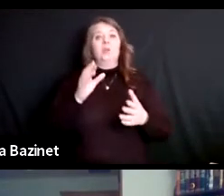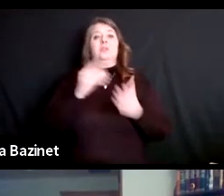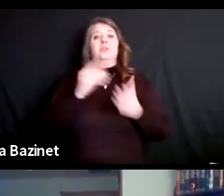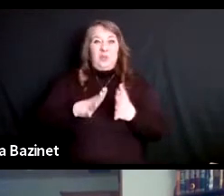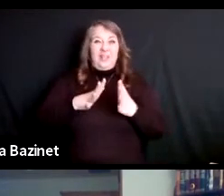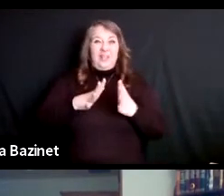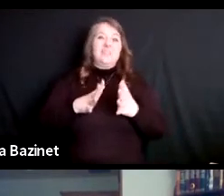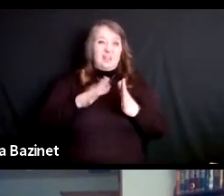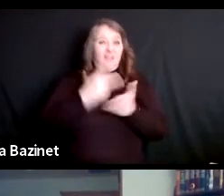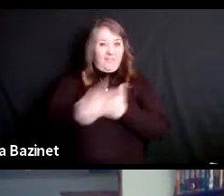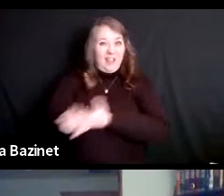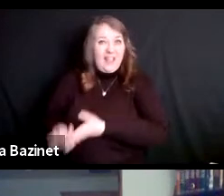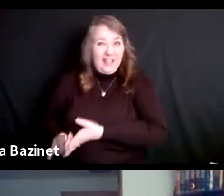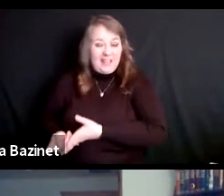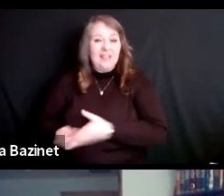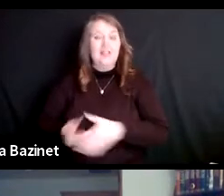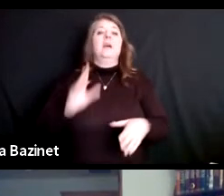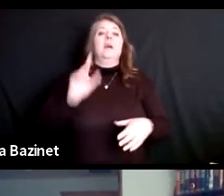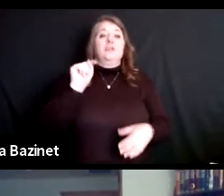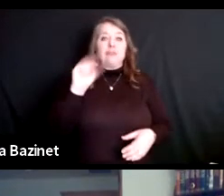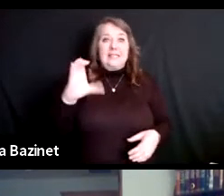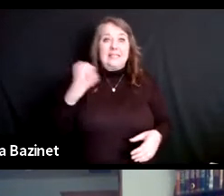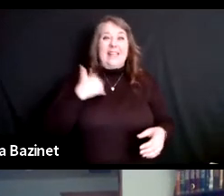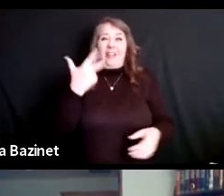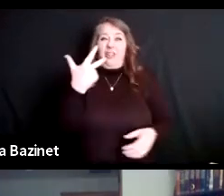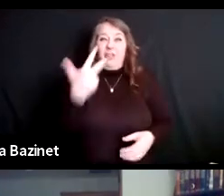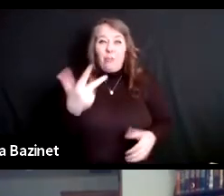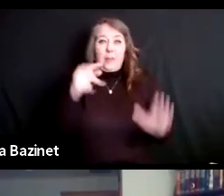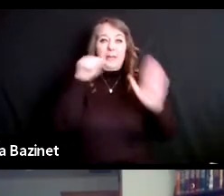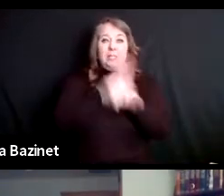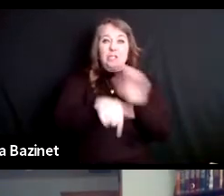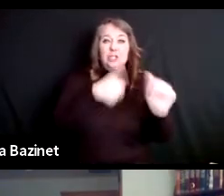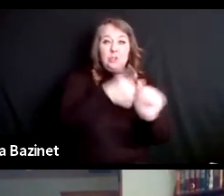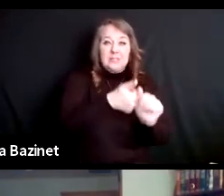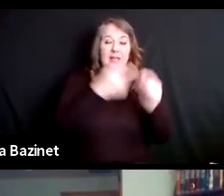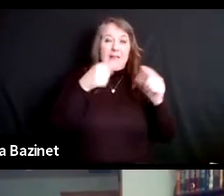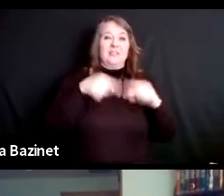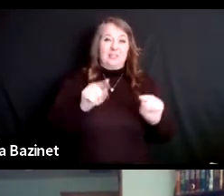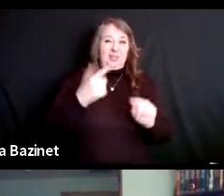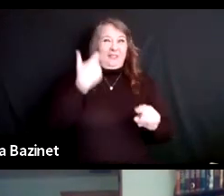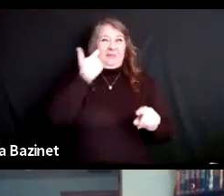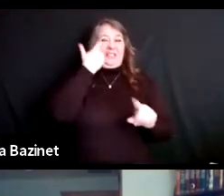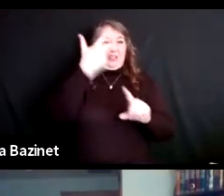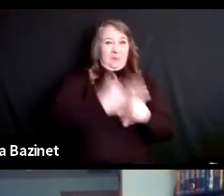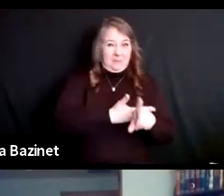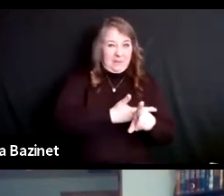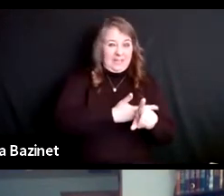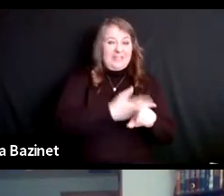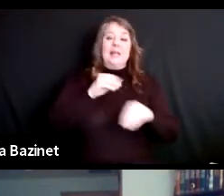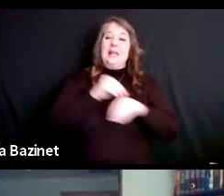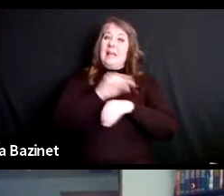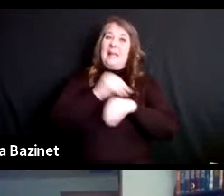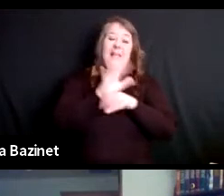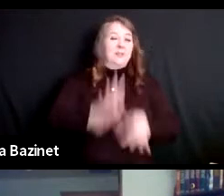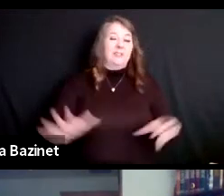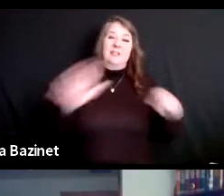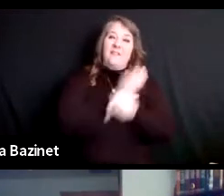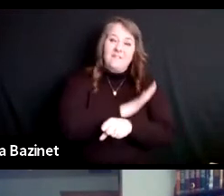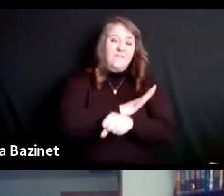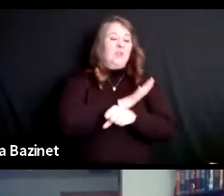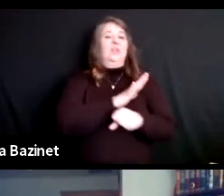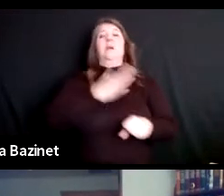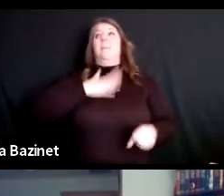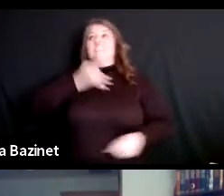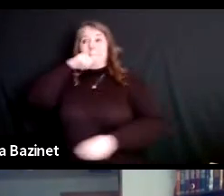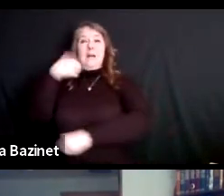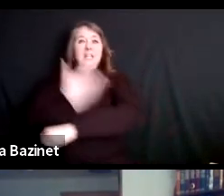months. They were high schoolers who did not have access to what they needed. Counselors are now booked solid when we need them the most. My daughter, who has needs and